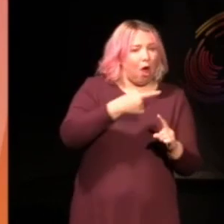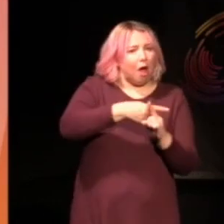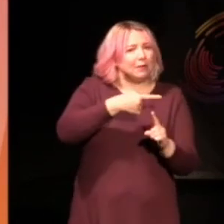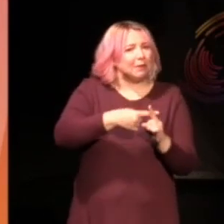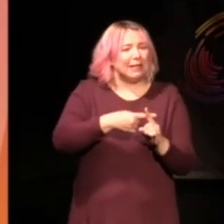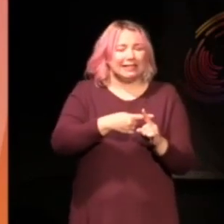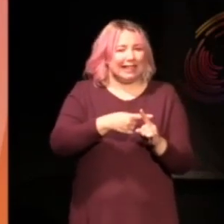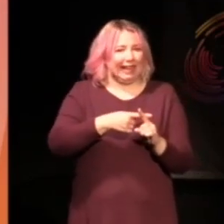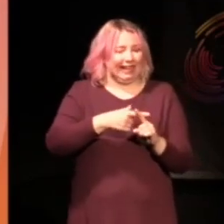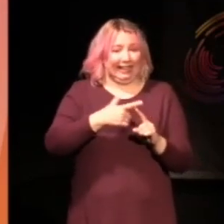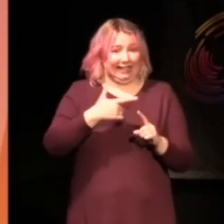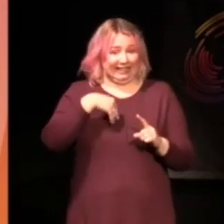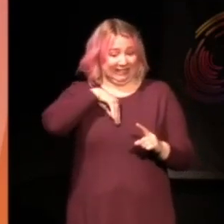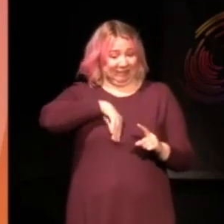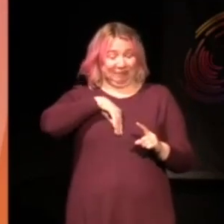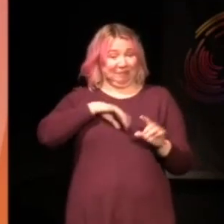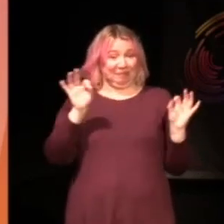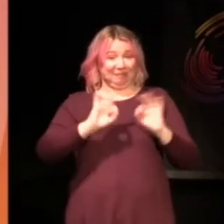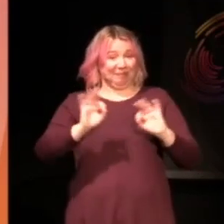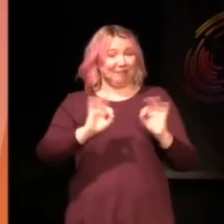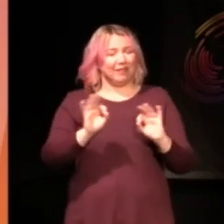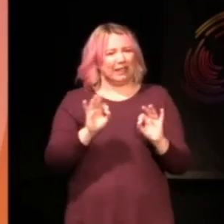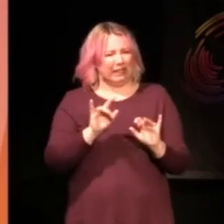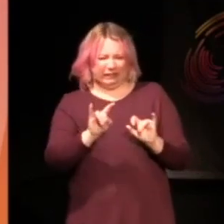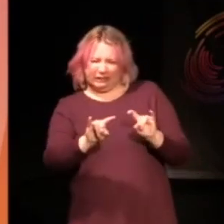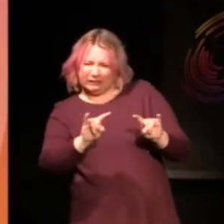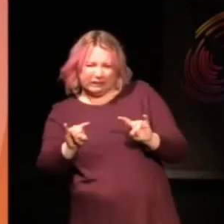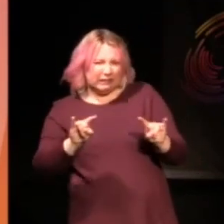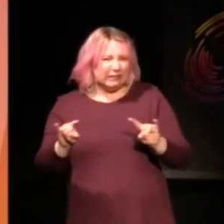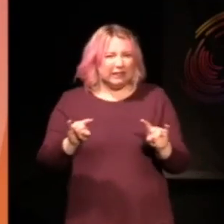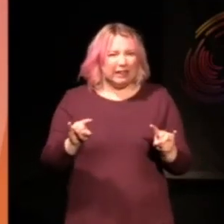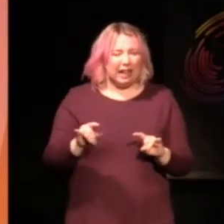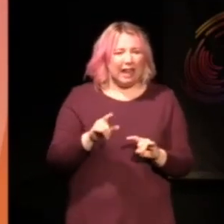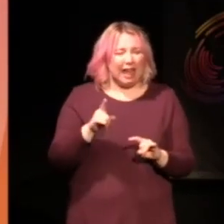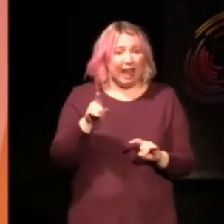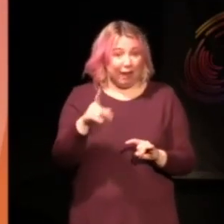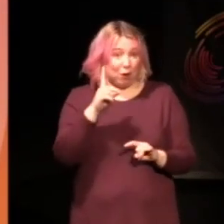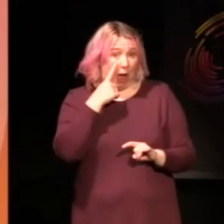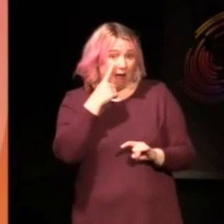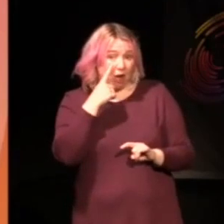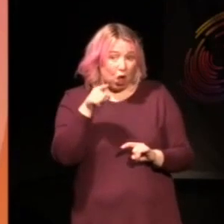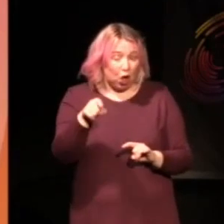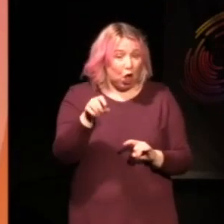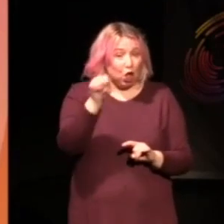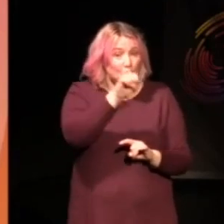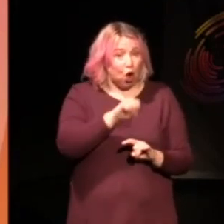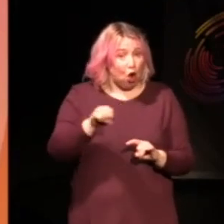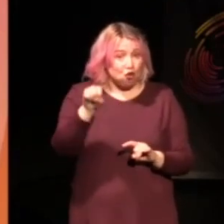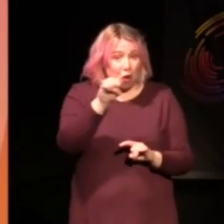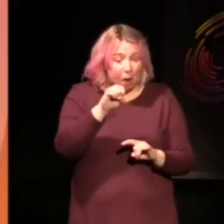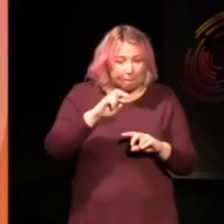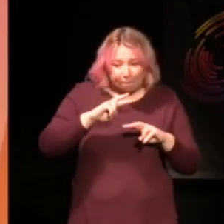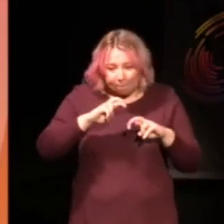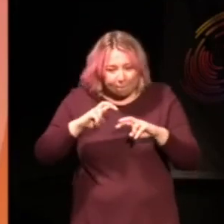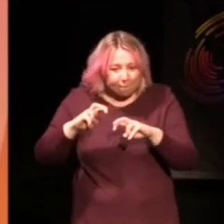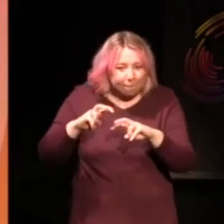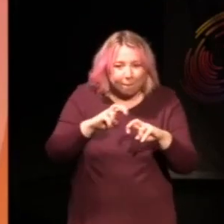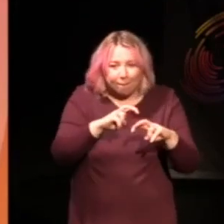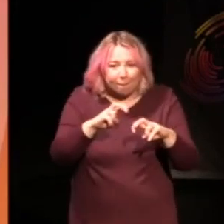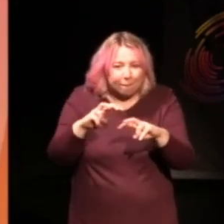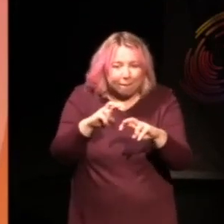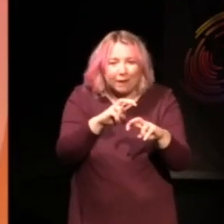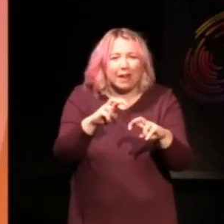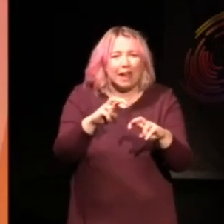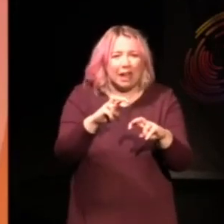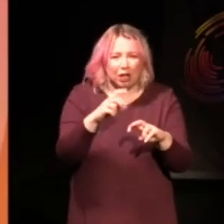my DNA, I sometimes think if you open a map of Europe and if you trace the river Danube, the blue Danube with